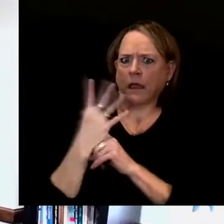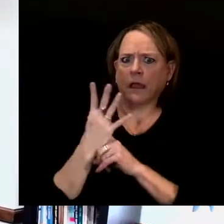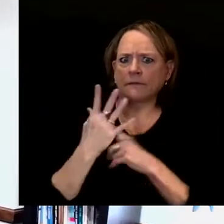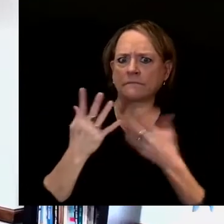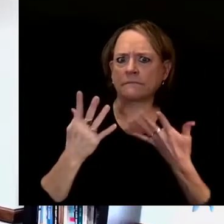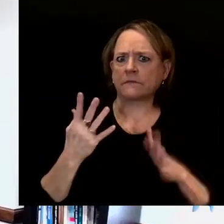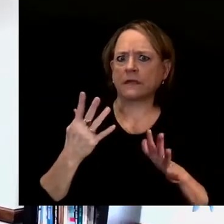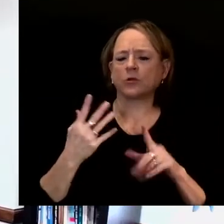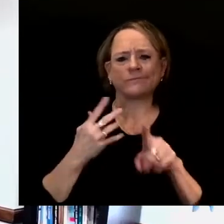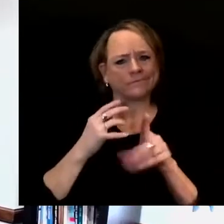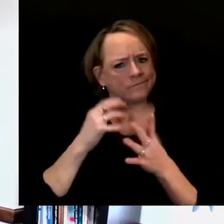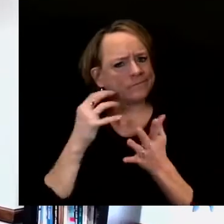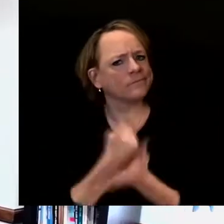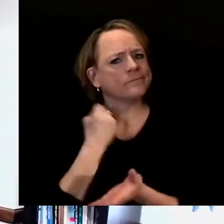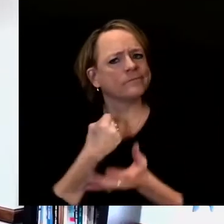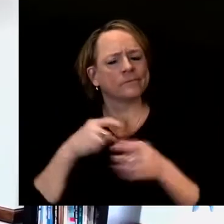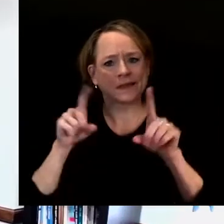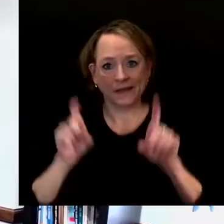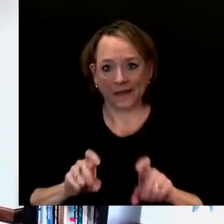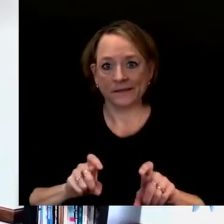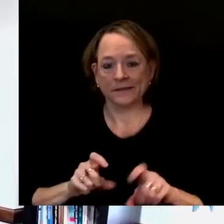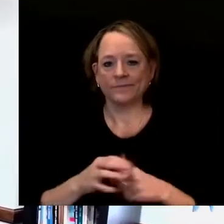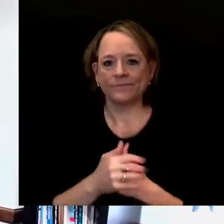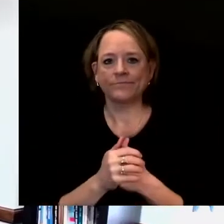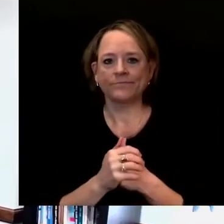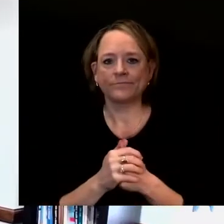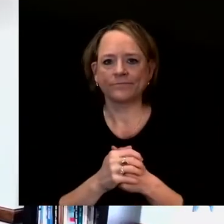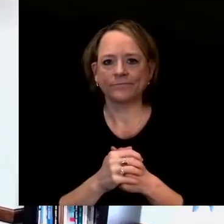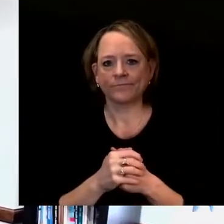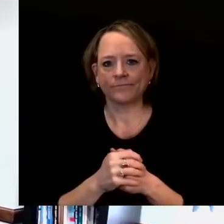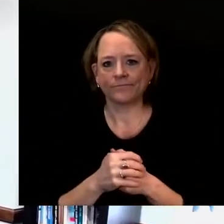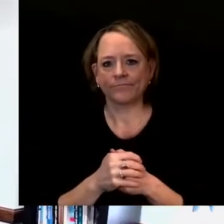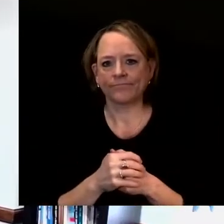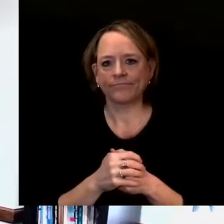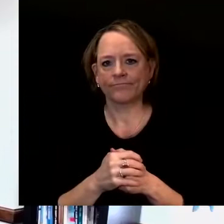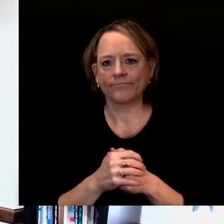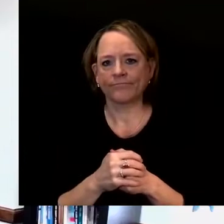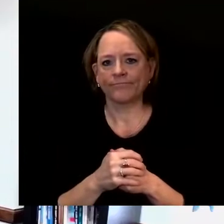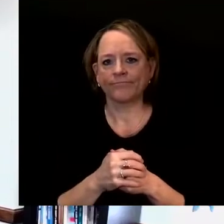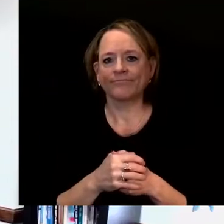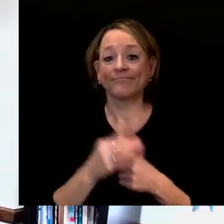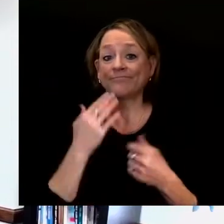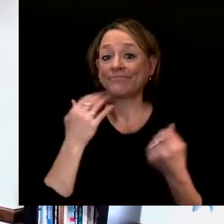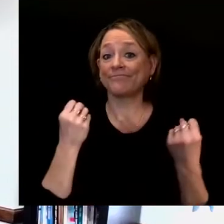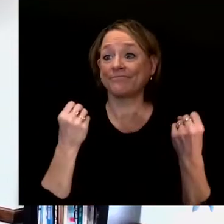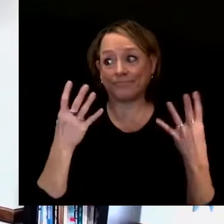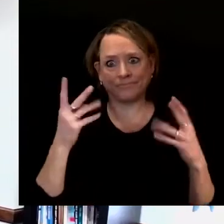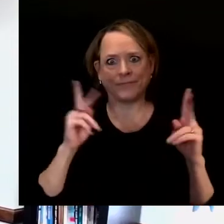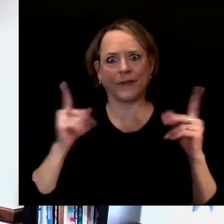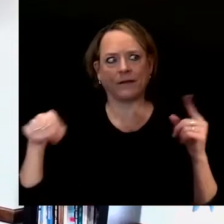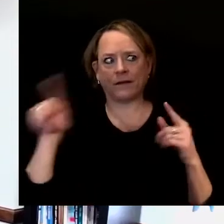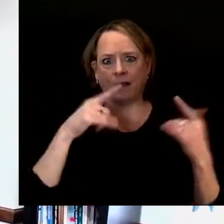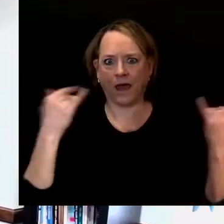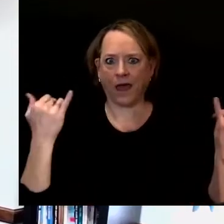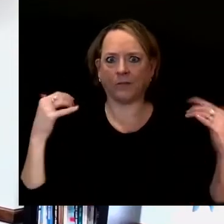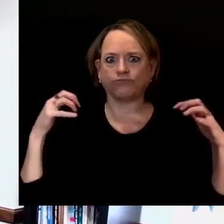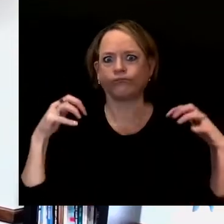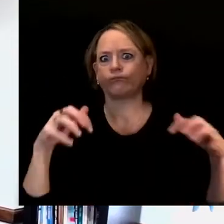know, there is an increased demand for COVID-19 testing right now, but there are still many ways to get tested for COVID-19 in